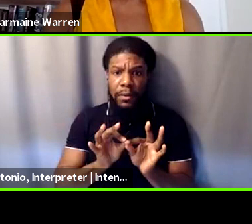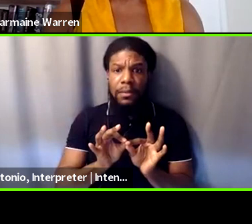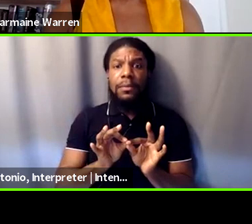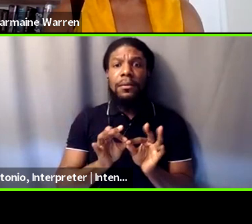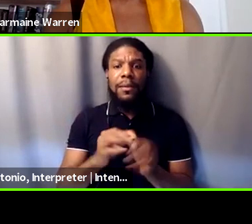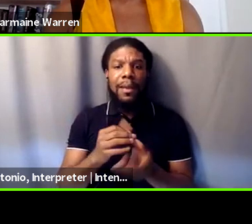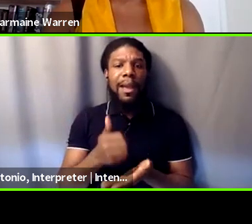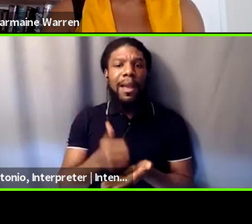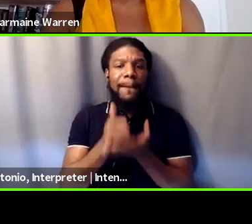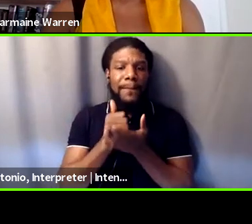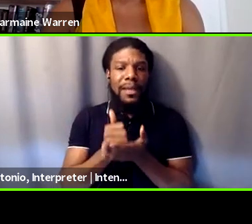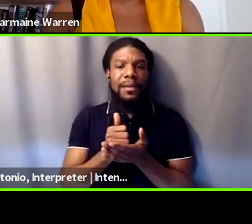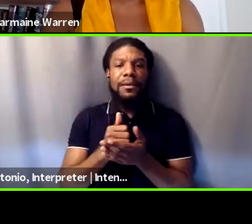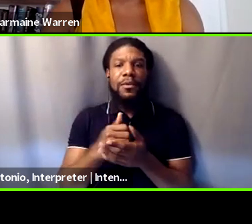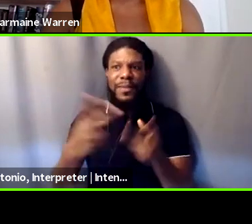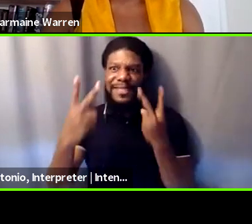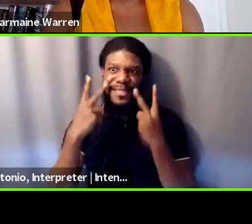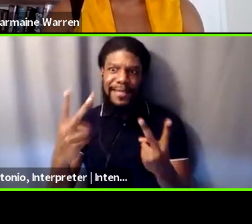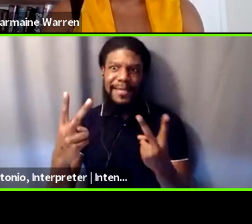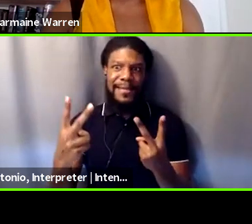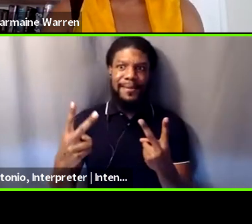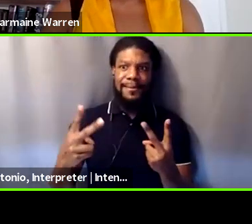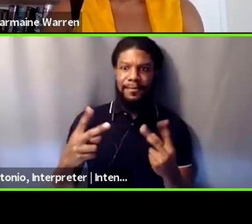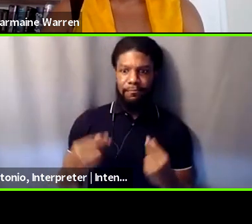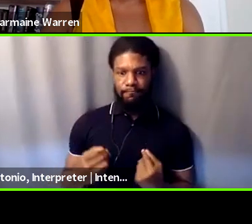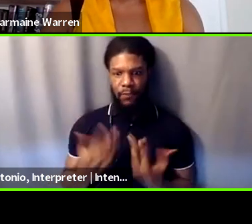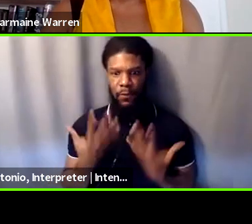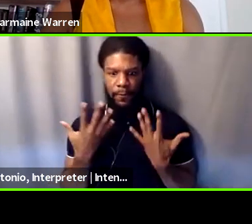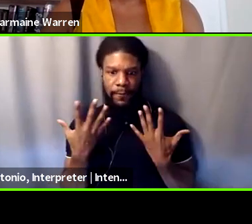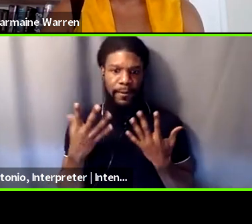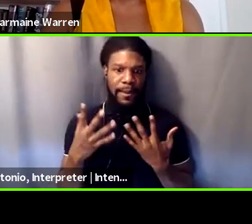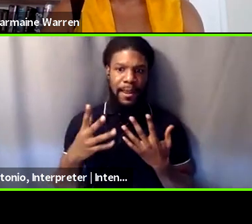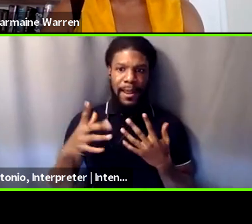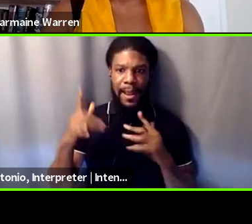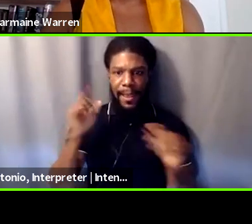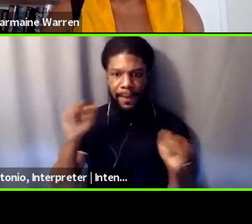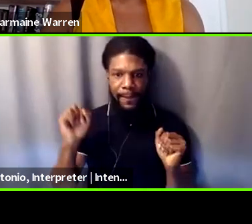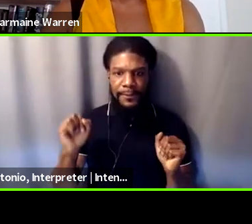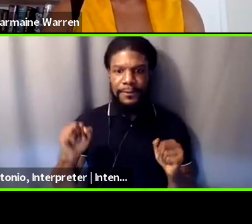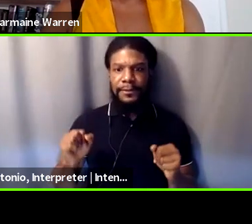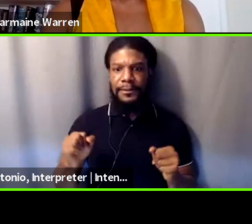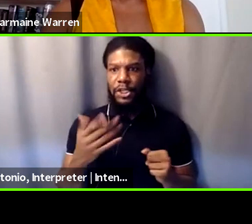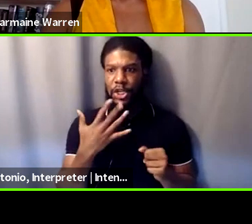loud as possible and as vibrant and visible as possible.